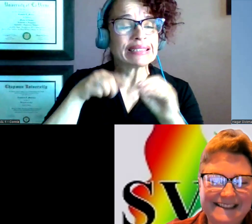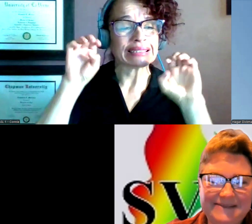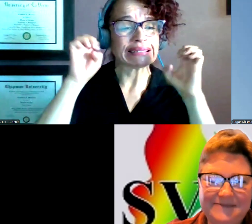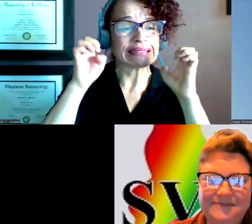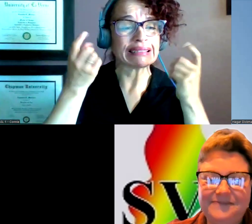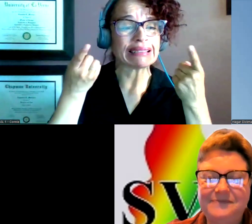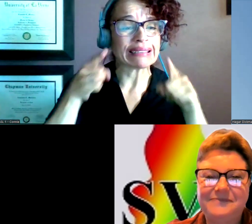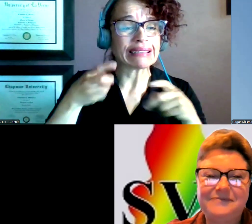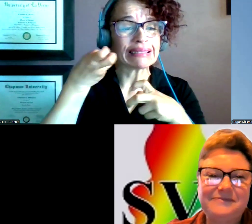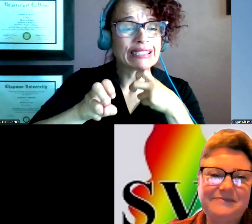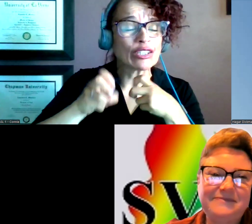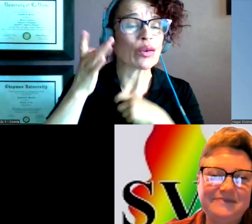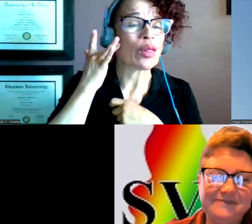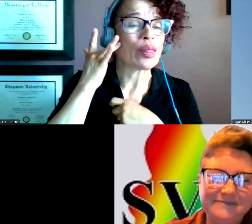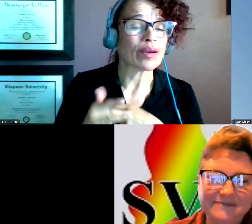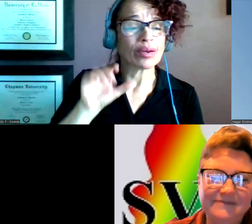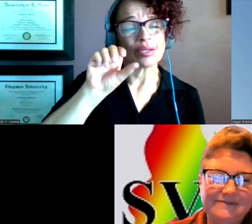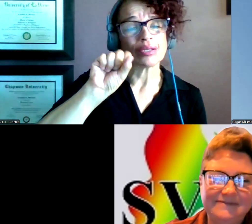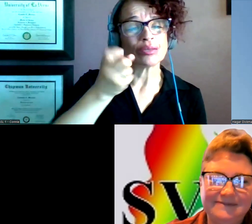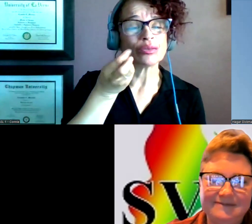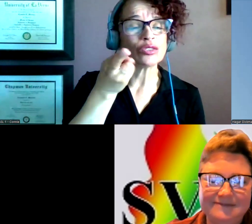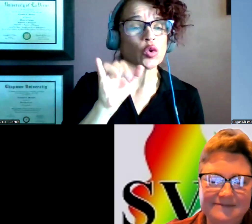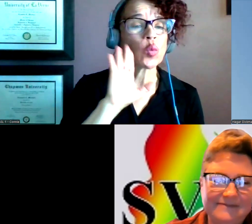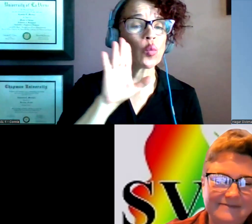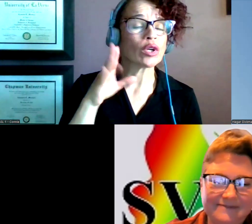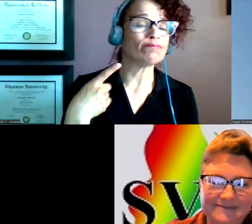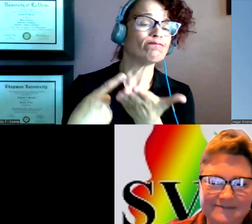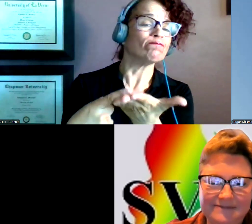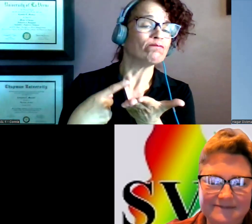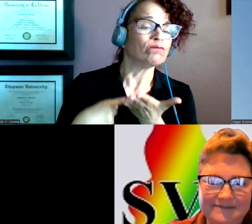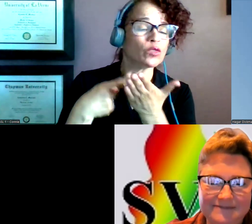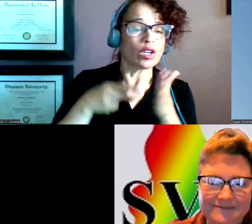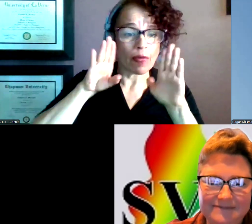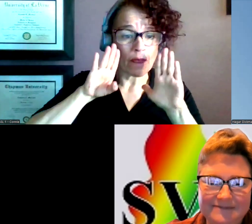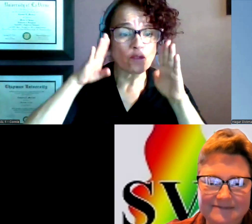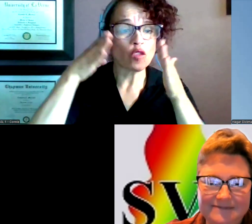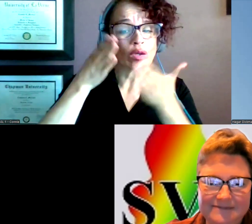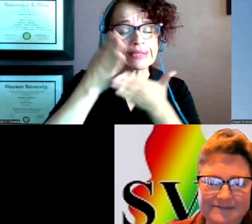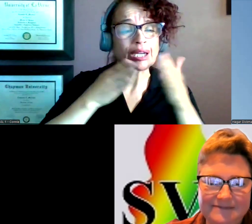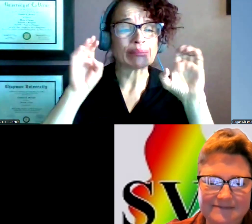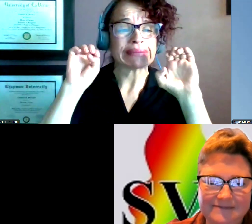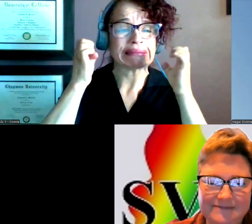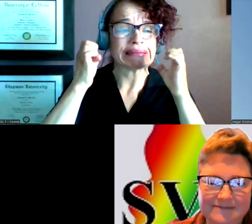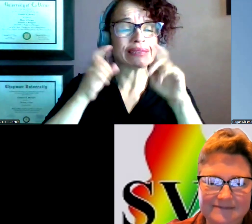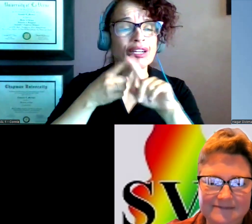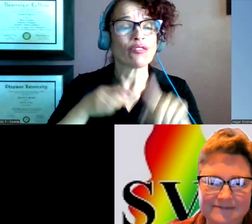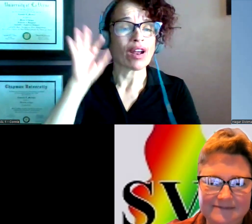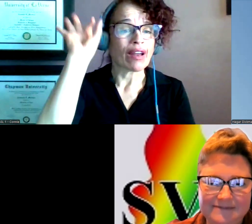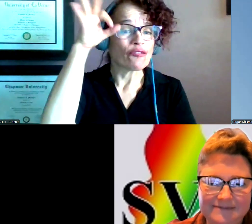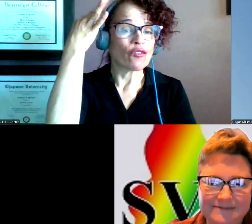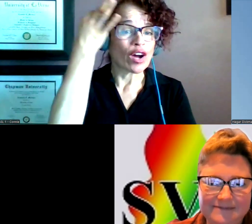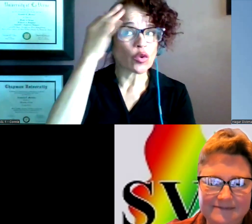in California, and then I'm going to turn it to Sherry, who's going to focus us on some urgent issues coming from the federal